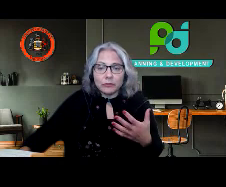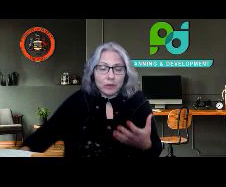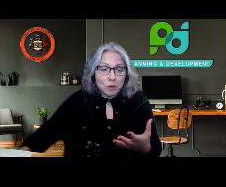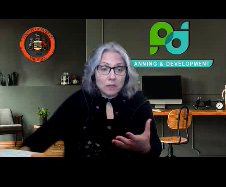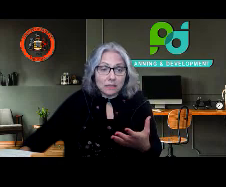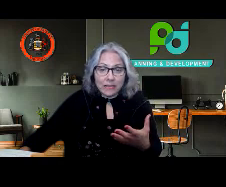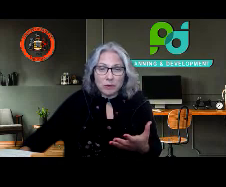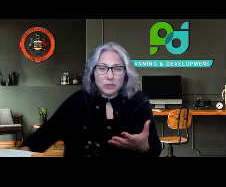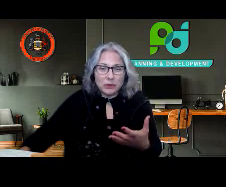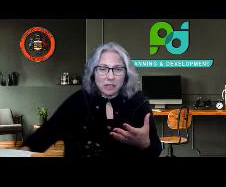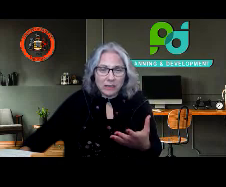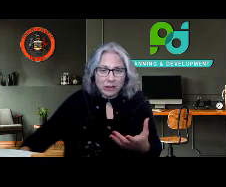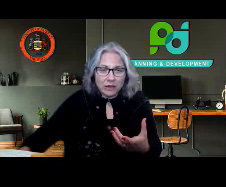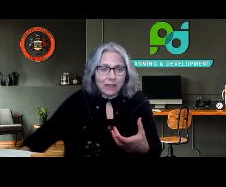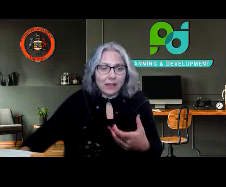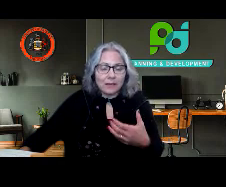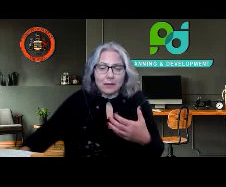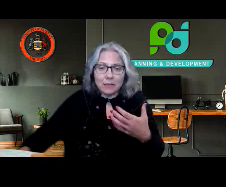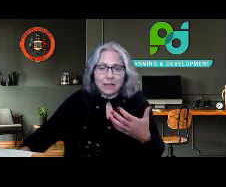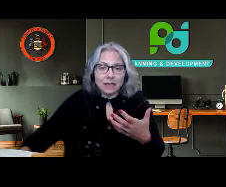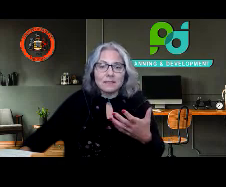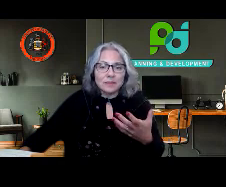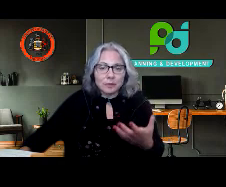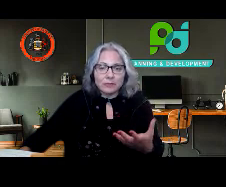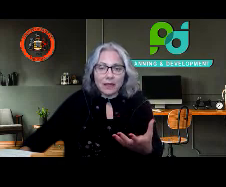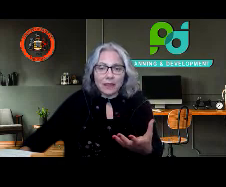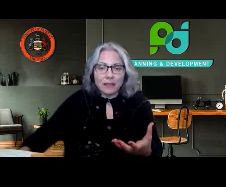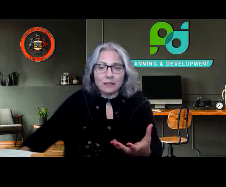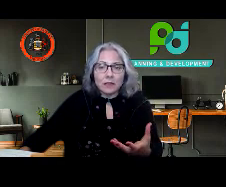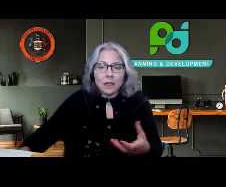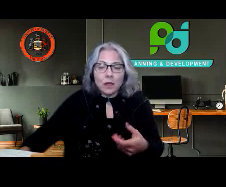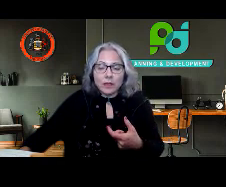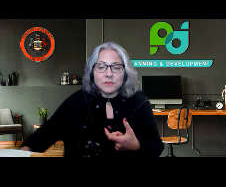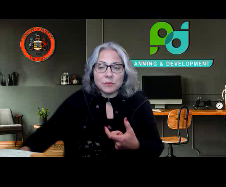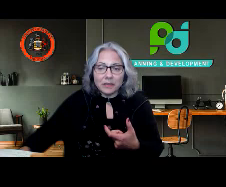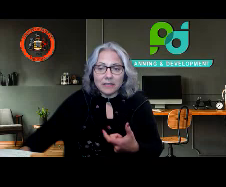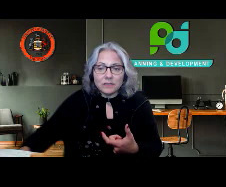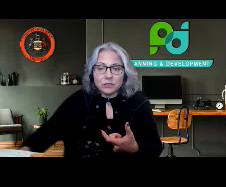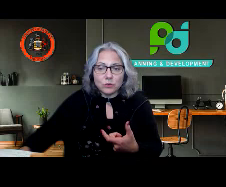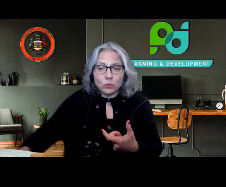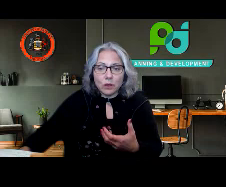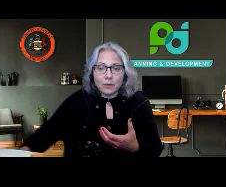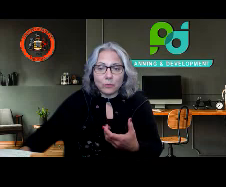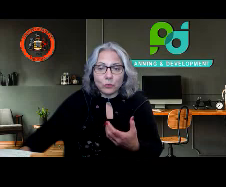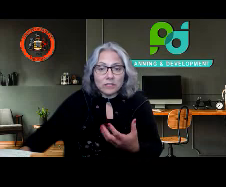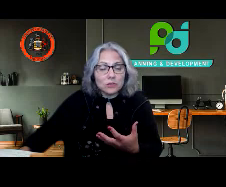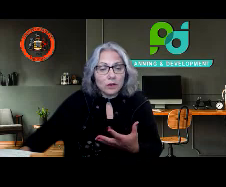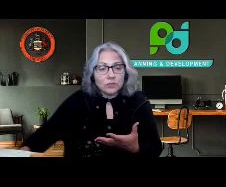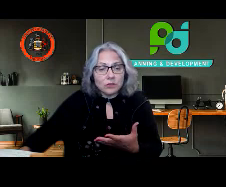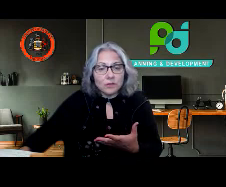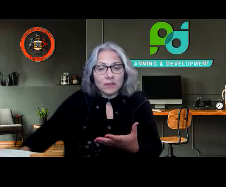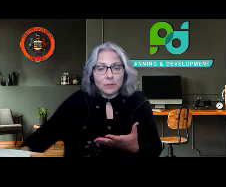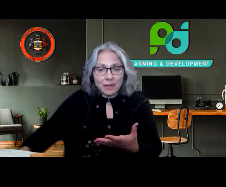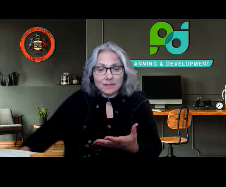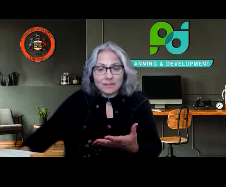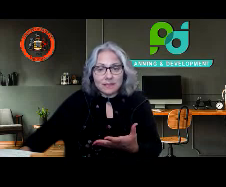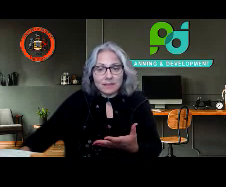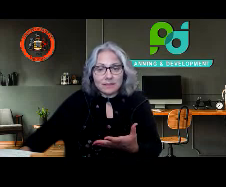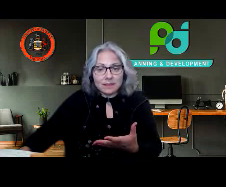process of reviewing the language for clarity and making and simplifying it. We also plan to restructure